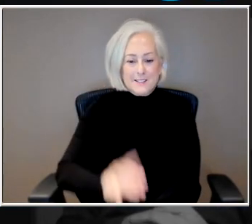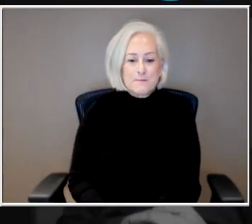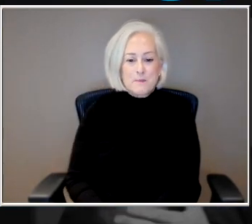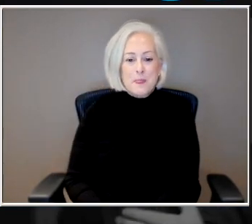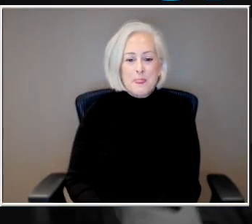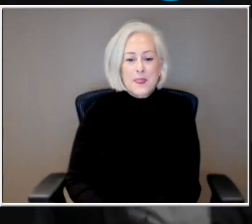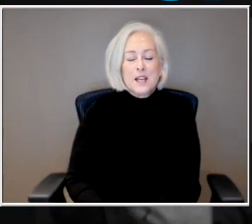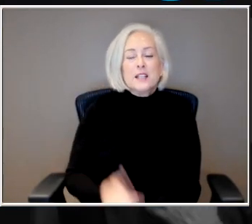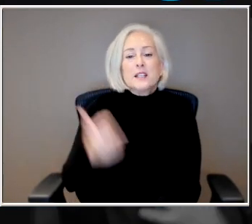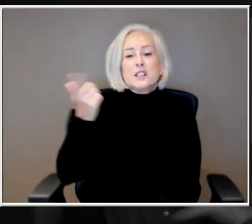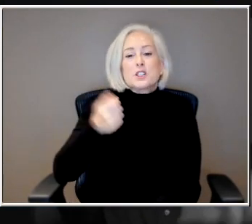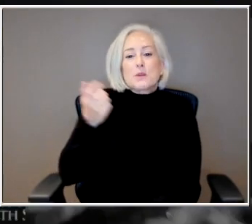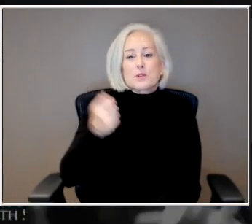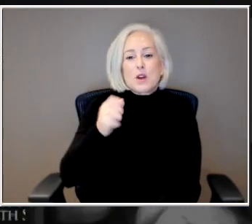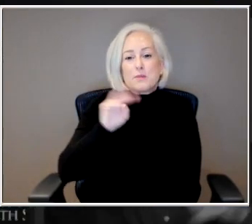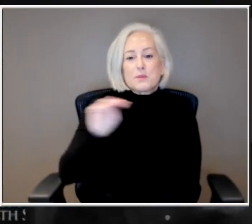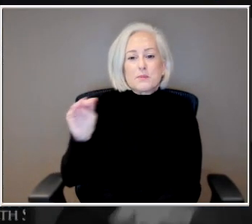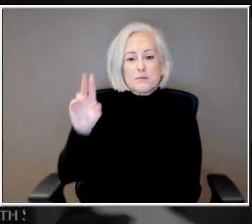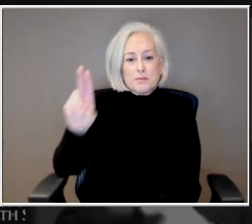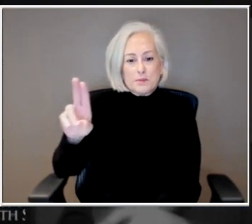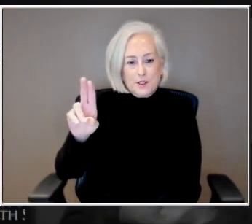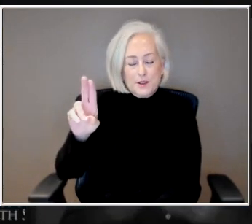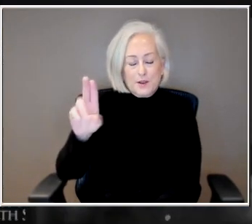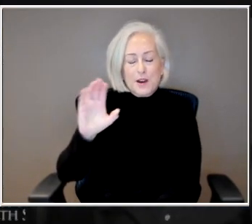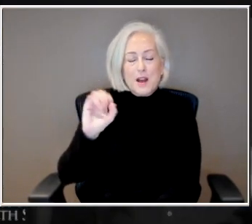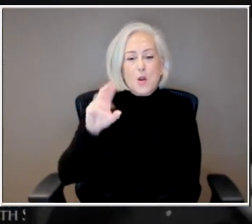Subscribe to our Morning Medical Update and Open